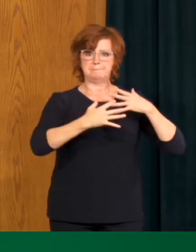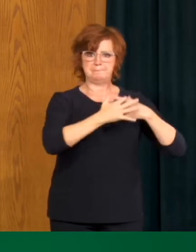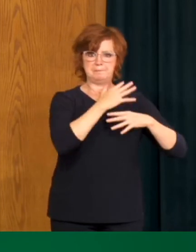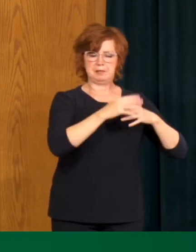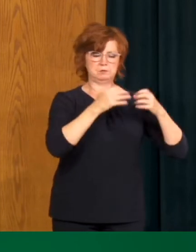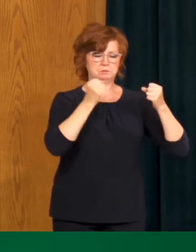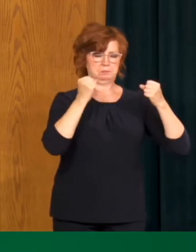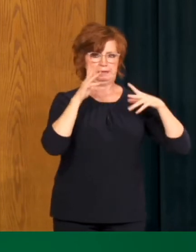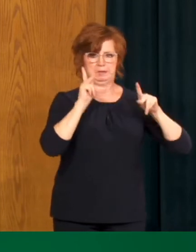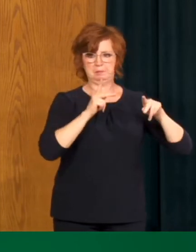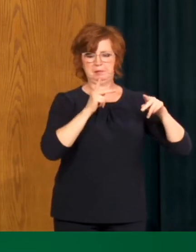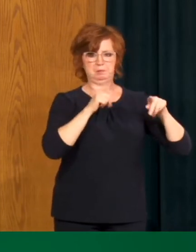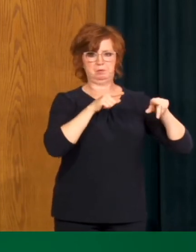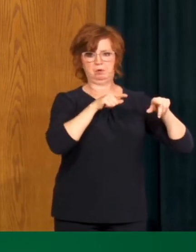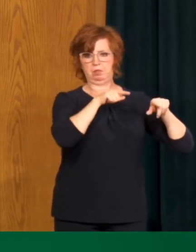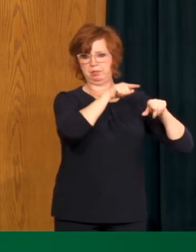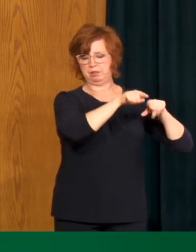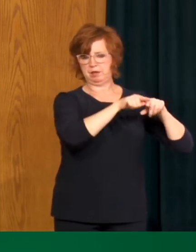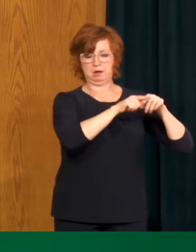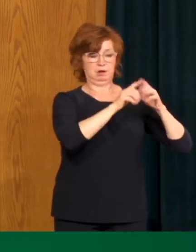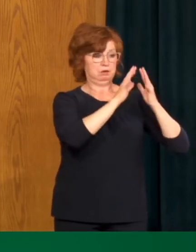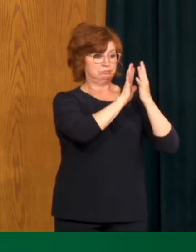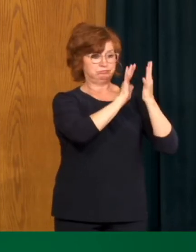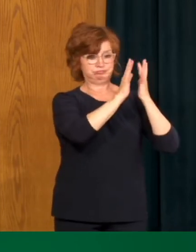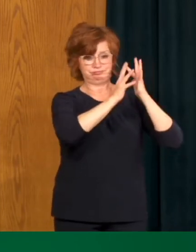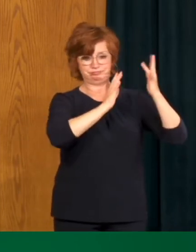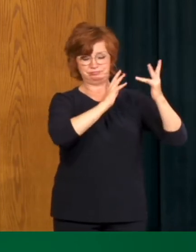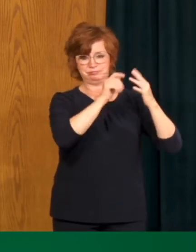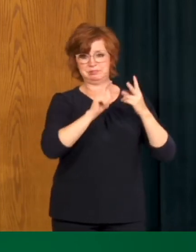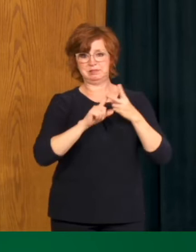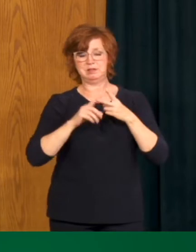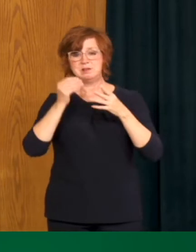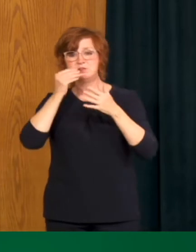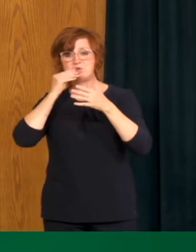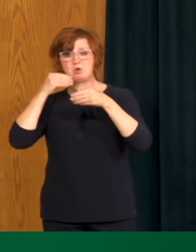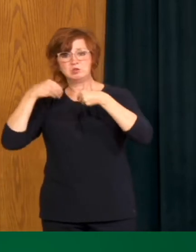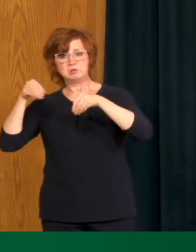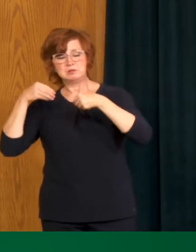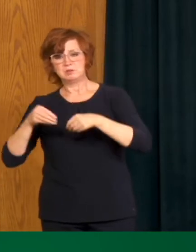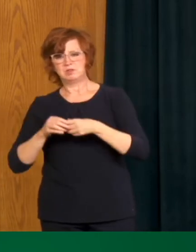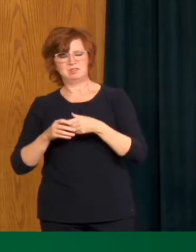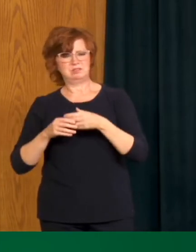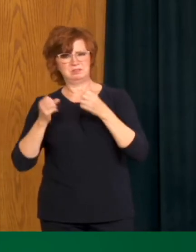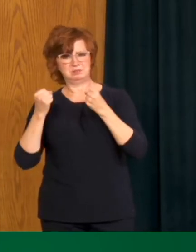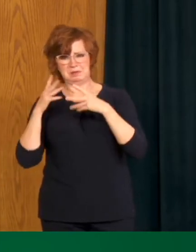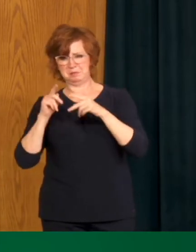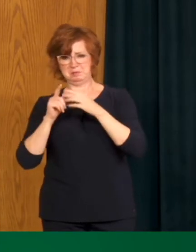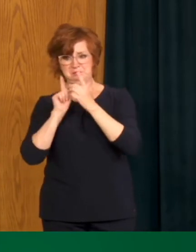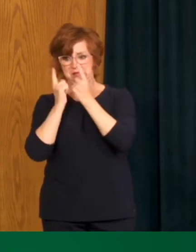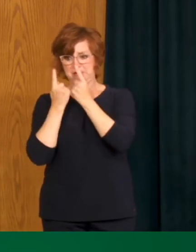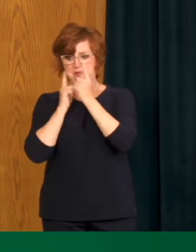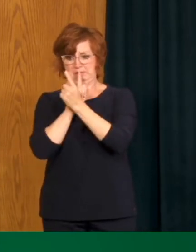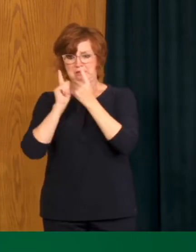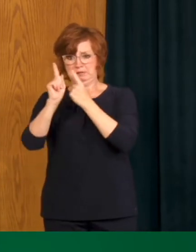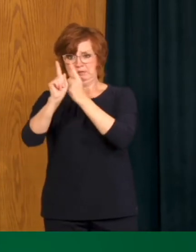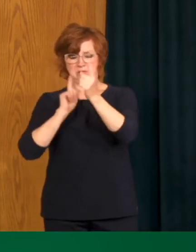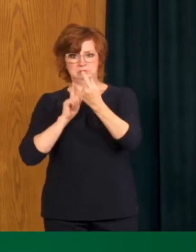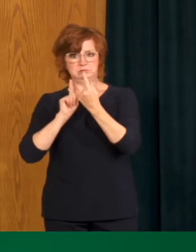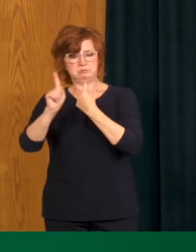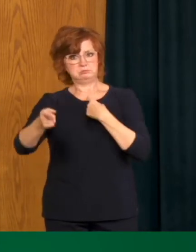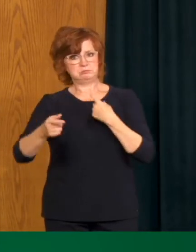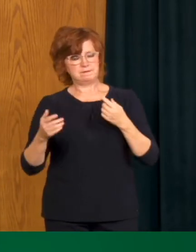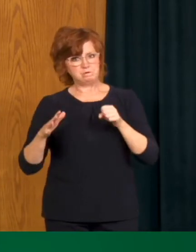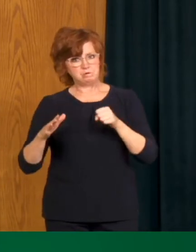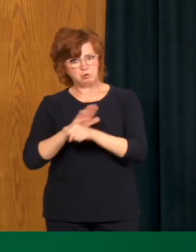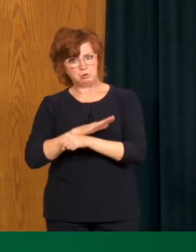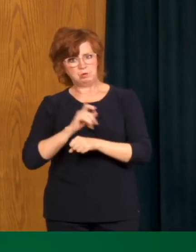that a lot of people aren't following the rules. They're not physically distancing. They're not wearing masks in places where maybe it would be a good idea.